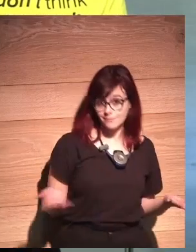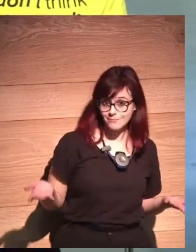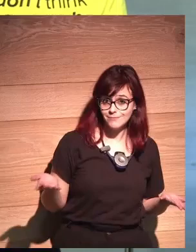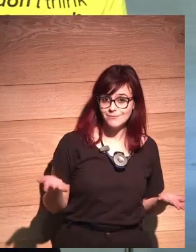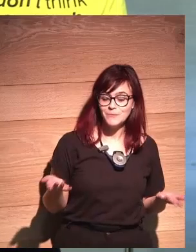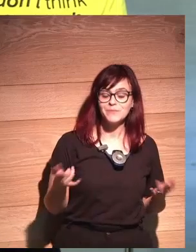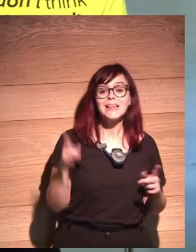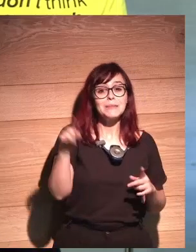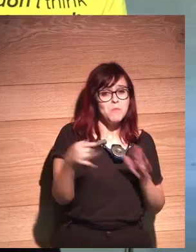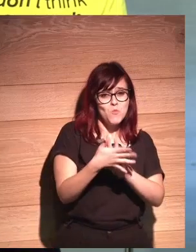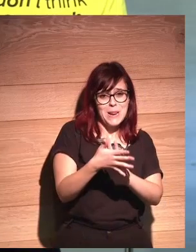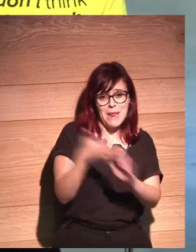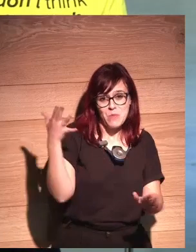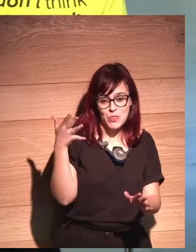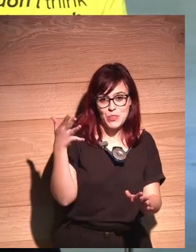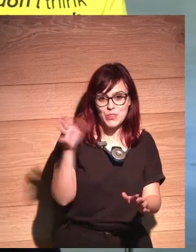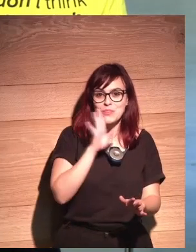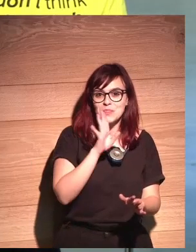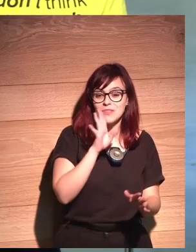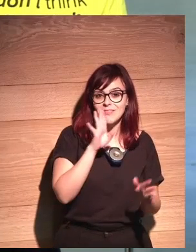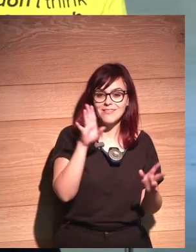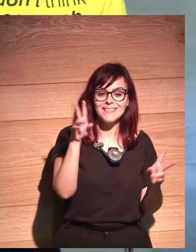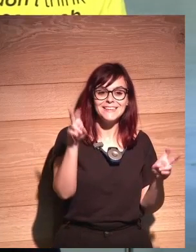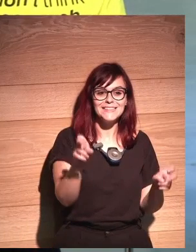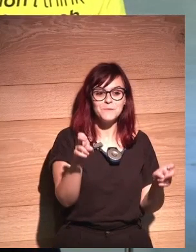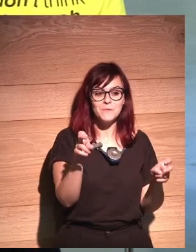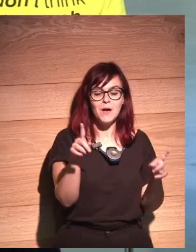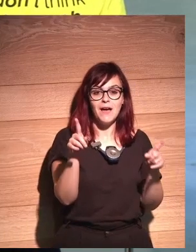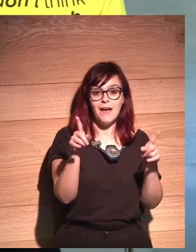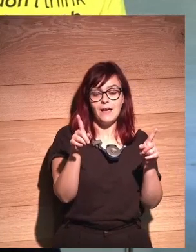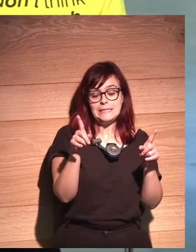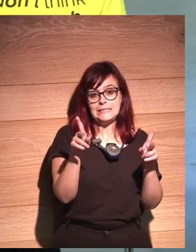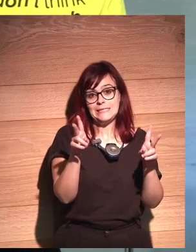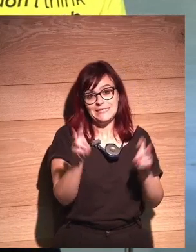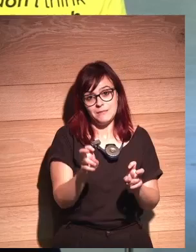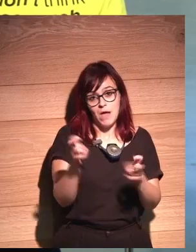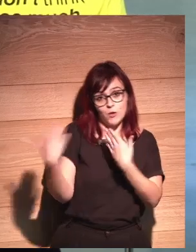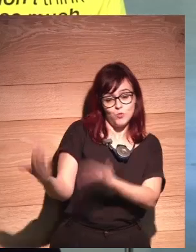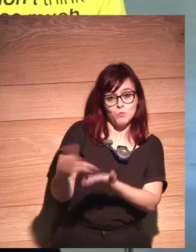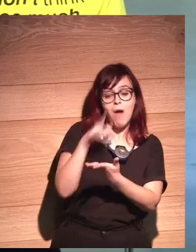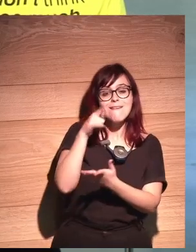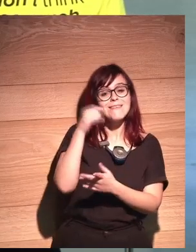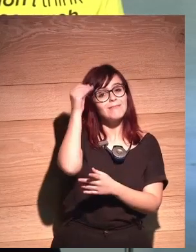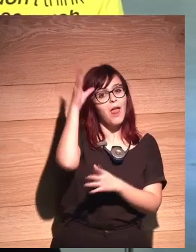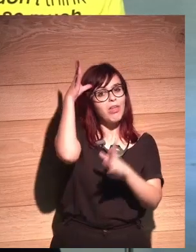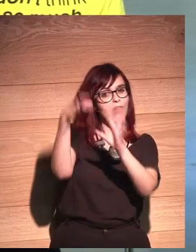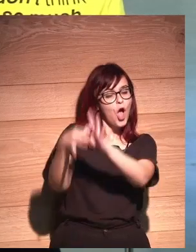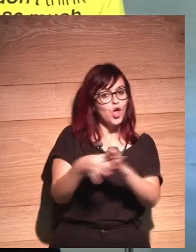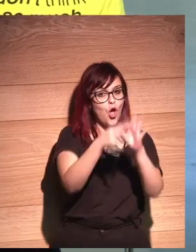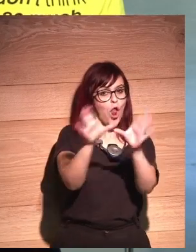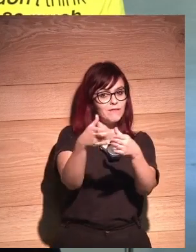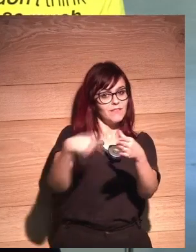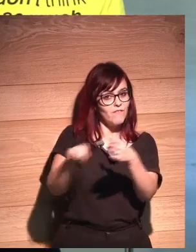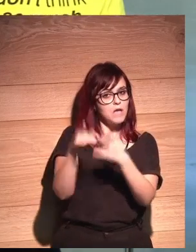0.0002% and happy, and that's it. Well, and I love everything that has to do with